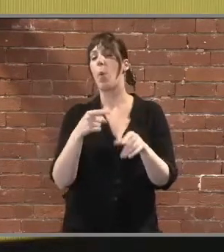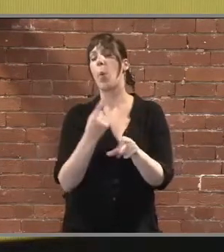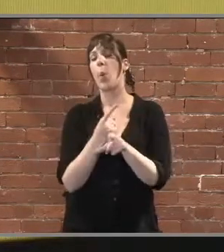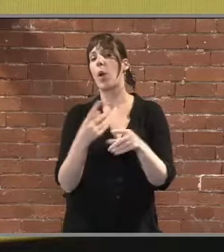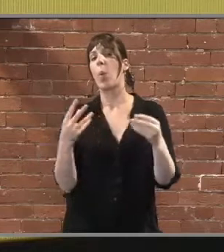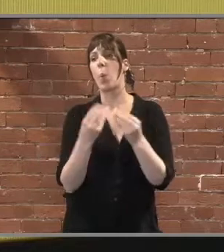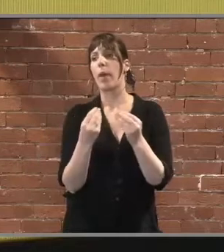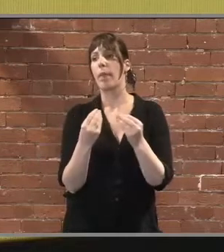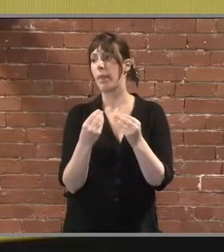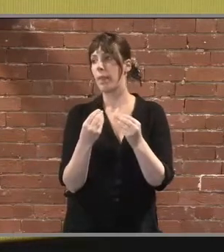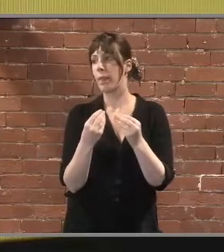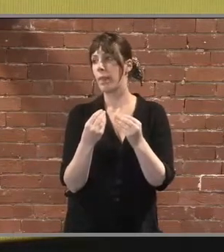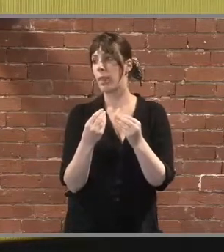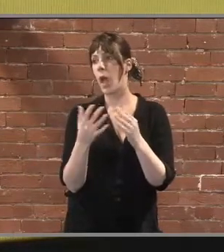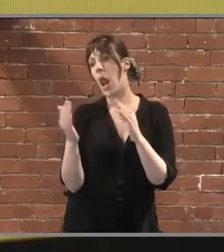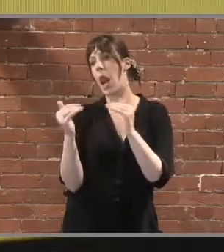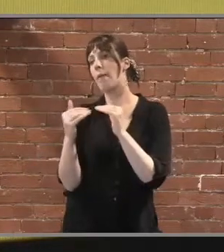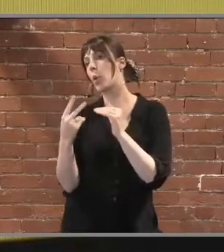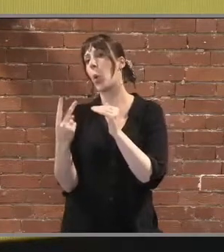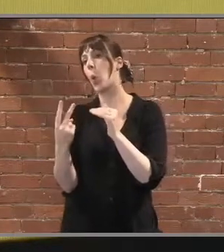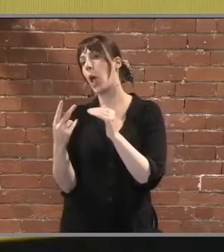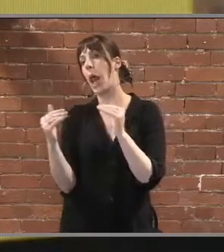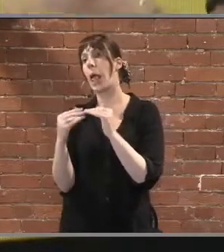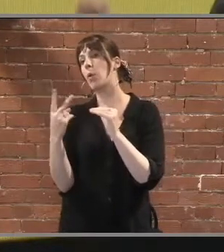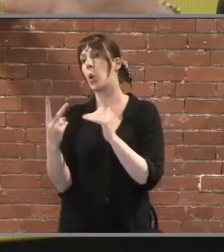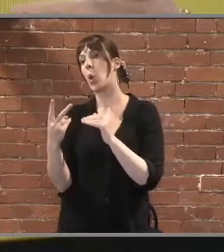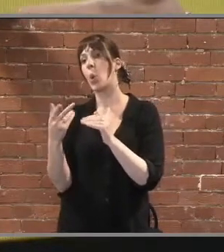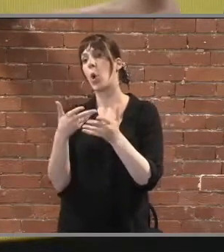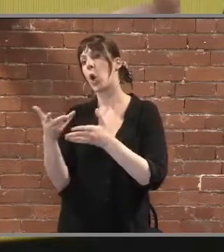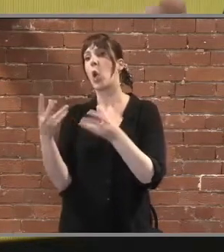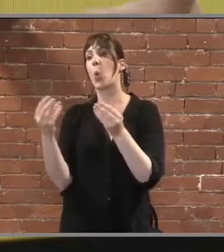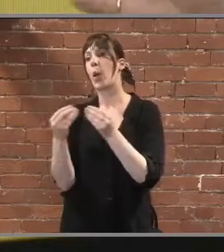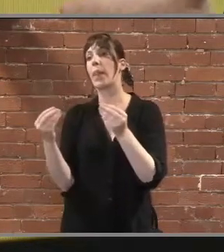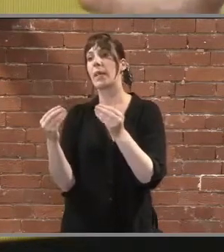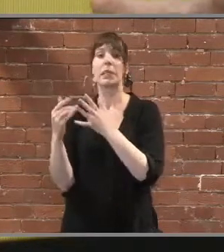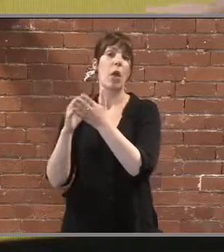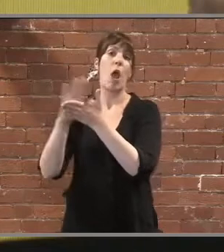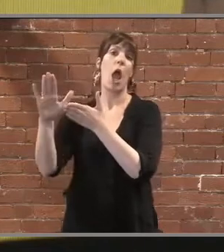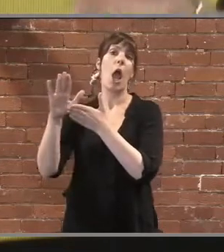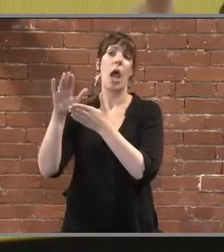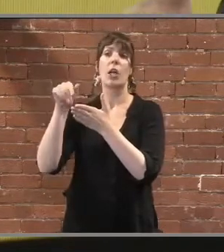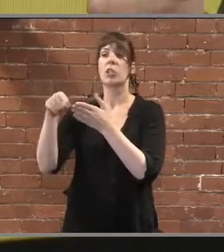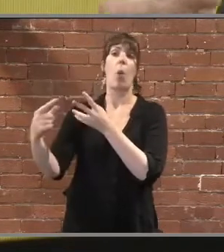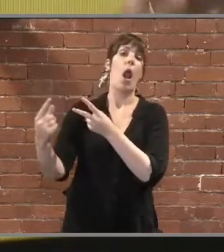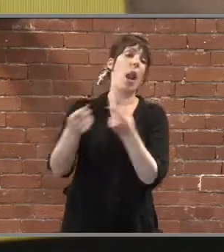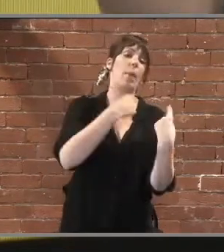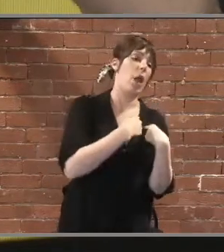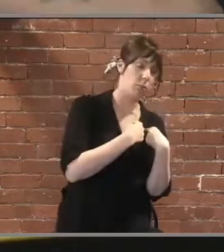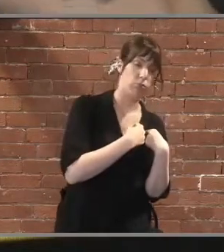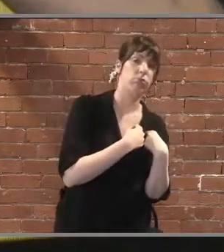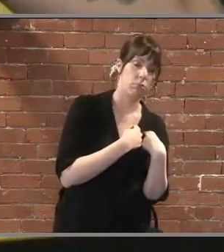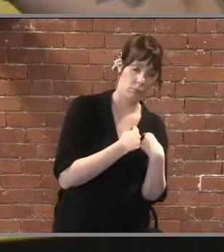level 2, and level 2 was speaking to Sarah, and then Sarah was relaying that information to me. And then I was relaying